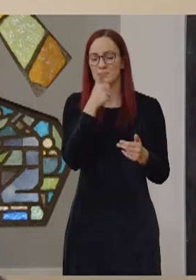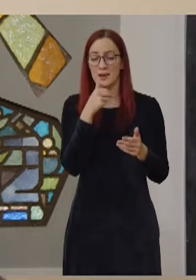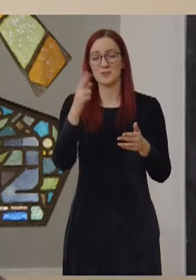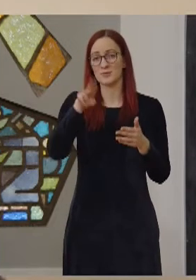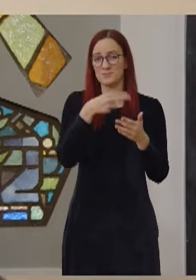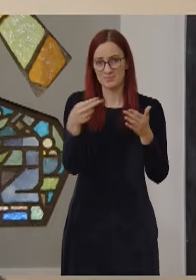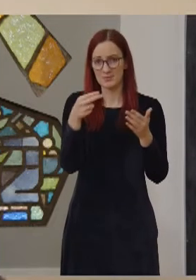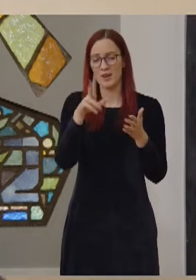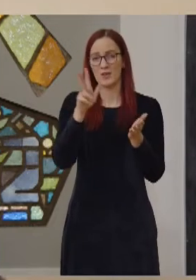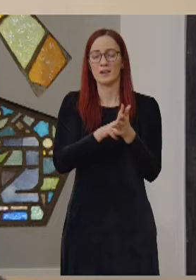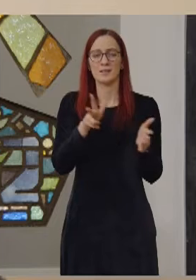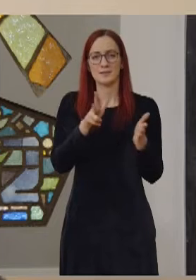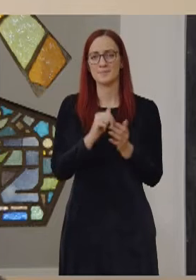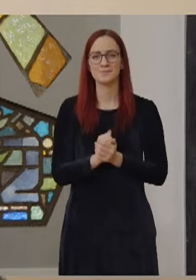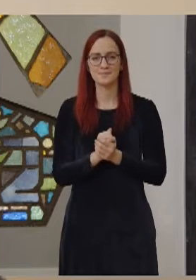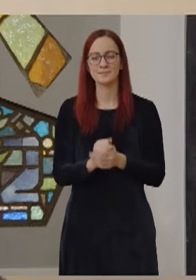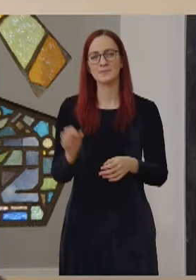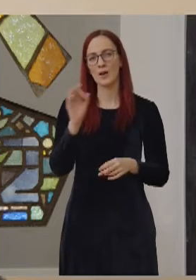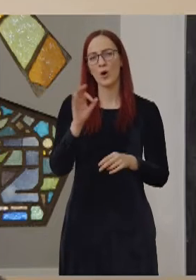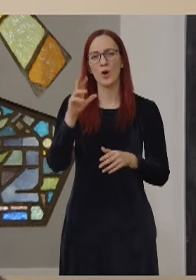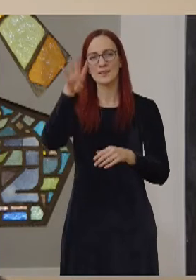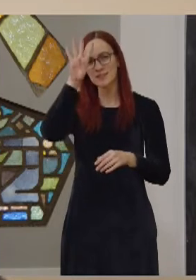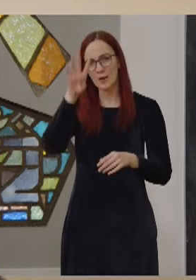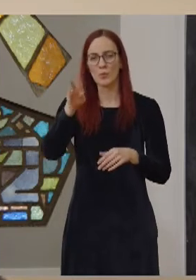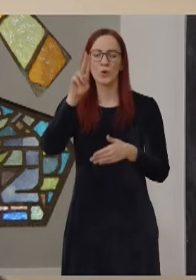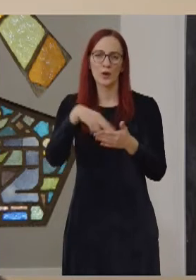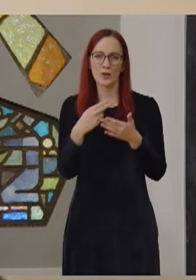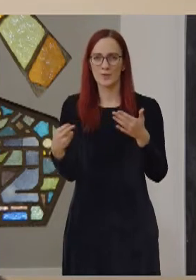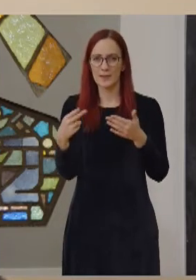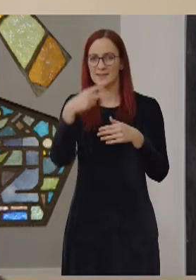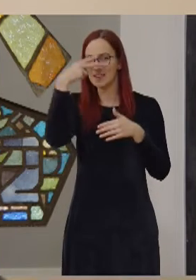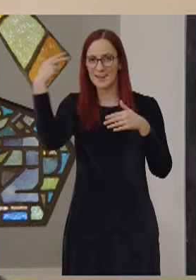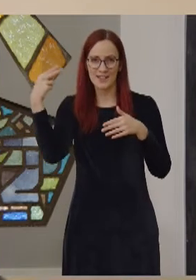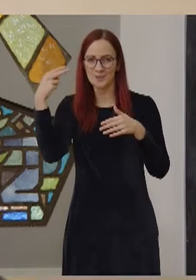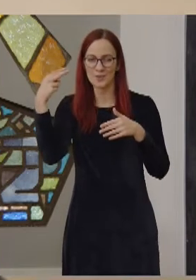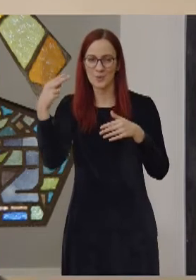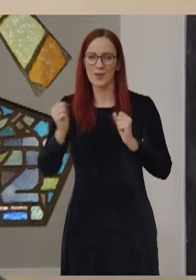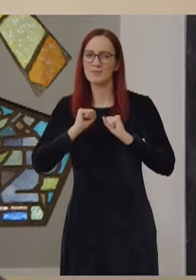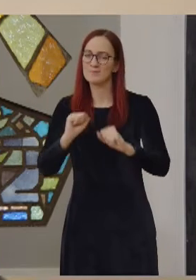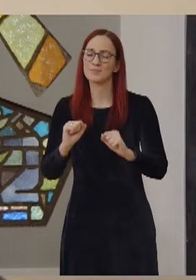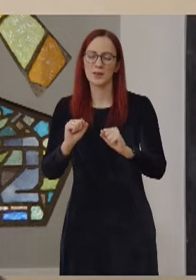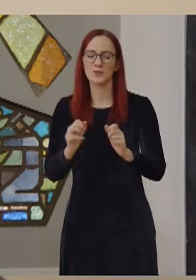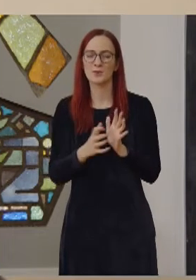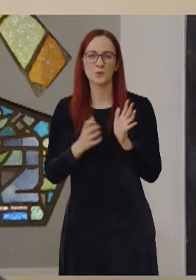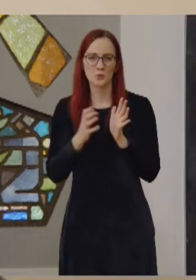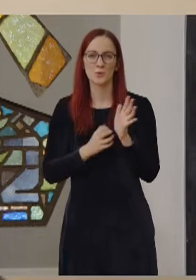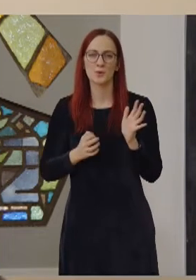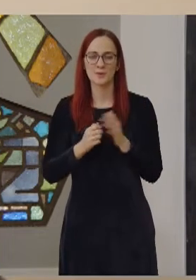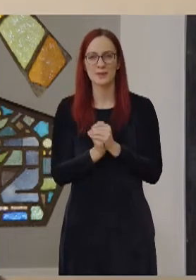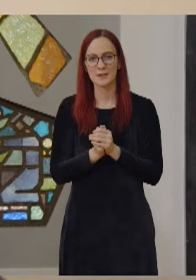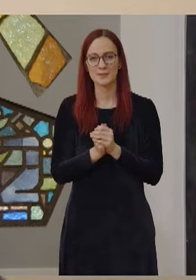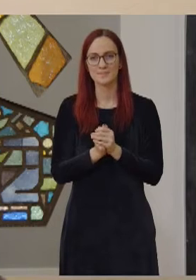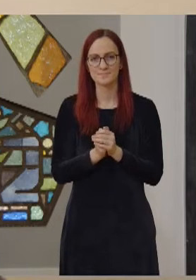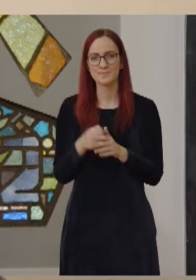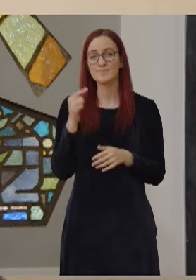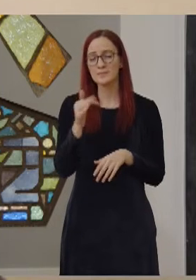did nothing to ensure that the document is ratified. So we can see clearly that there is no